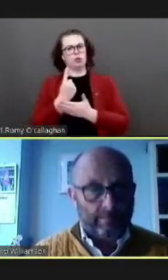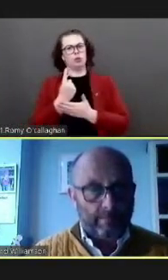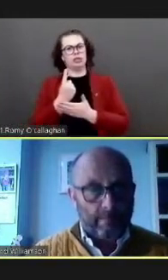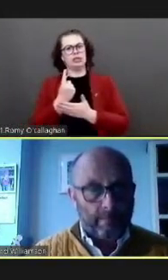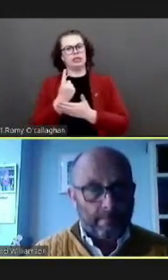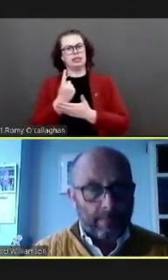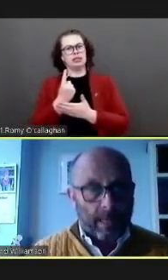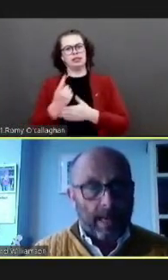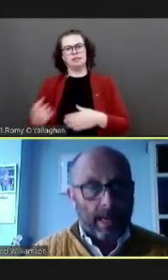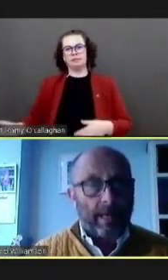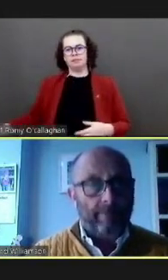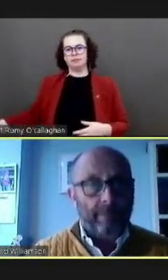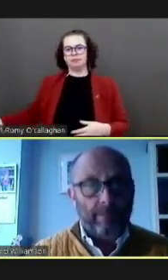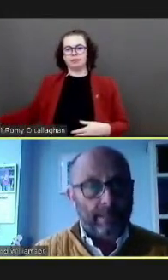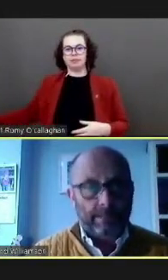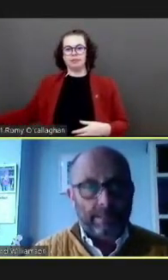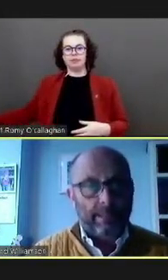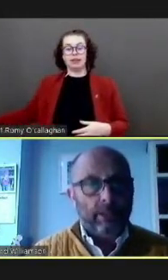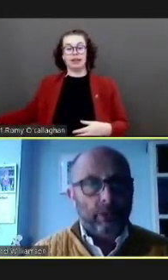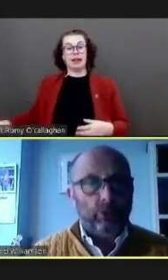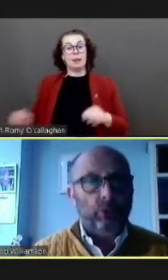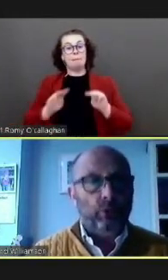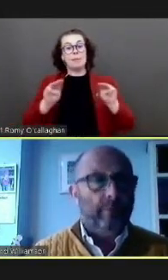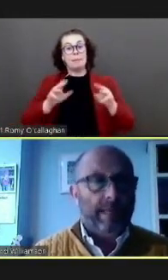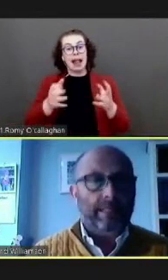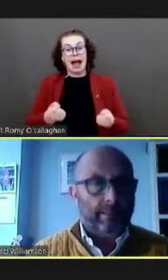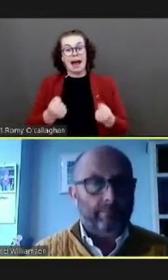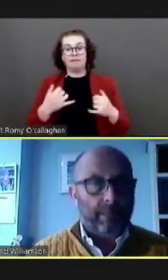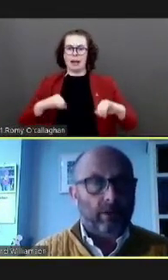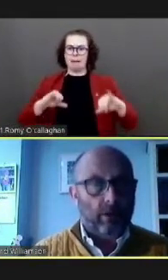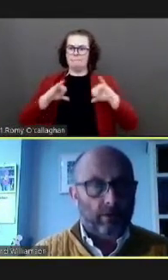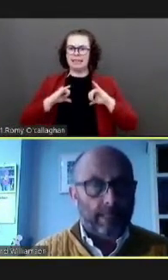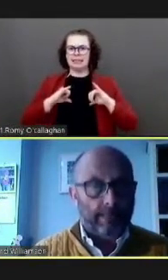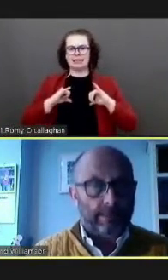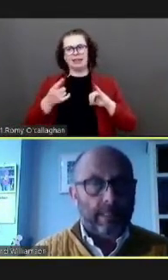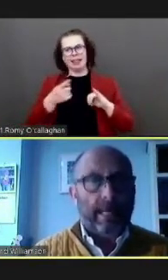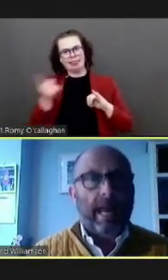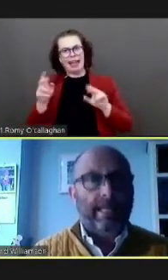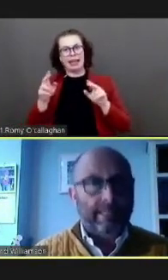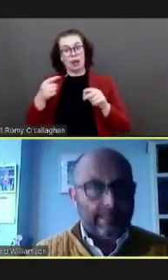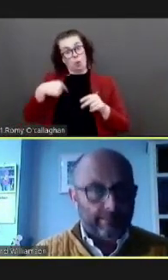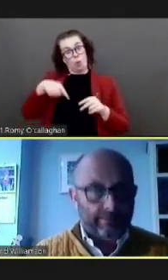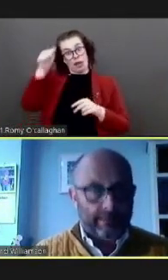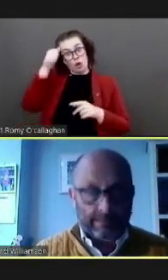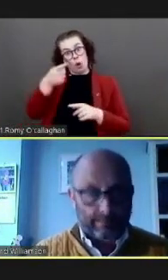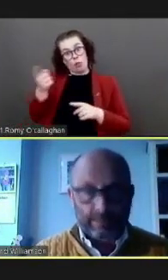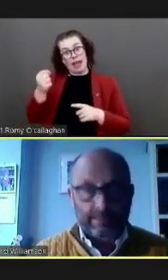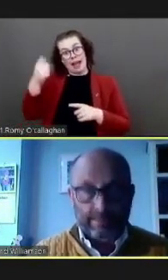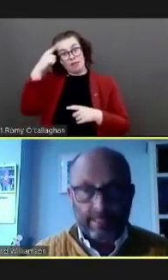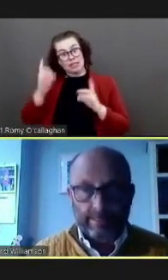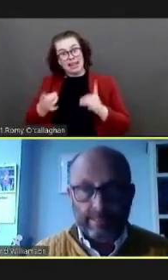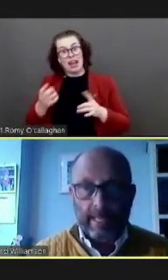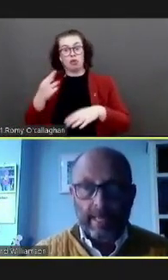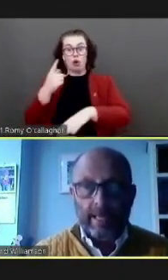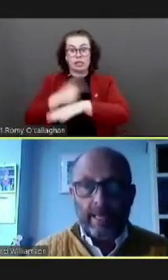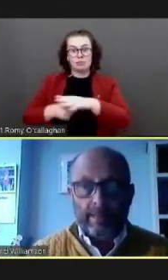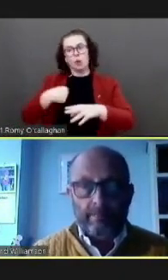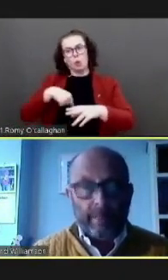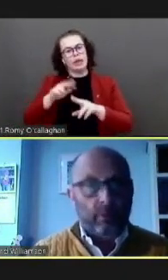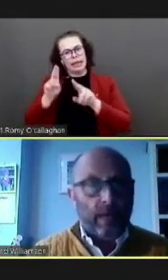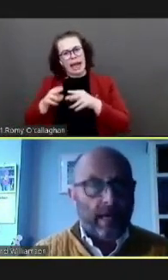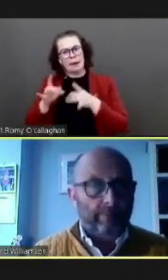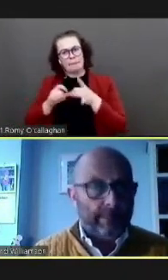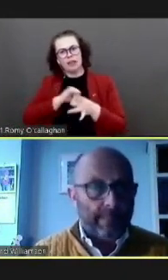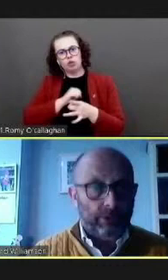capacity and have the ability to make something of that, any disability that is there,